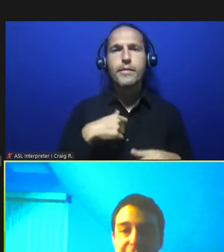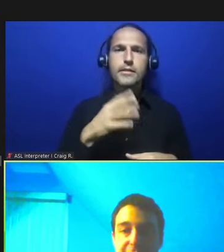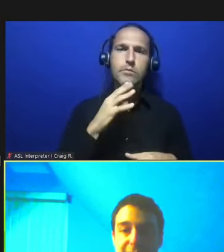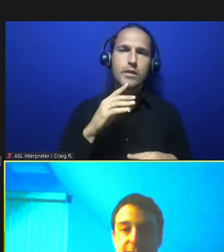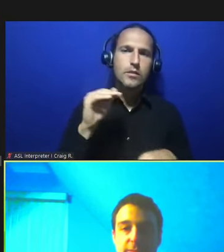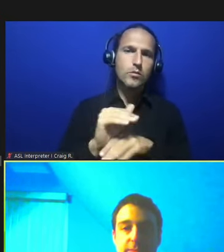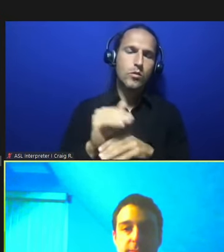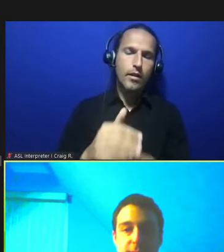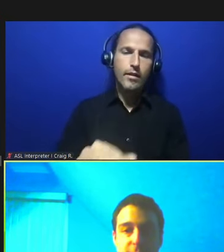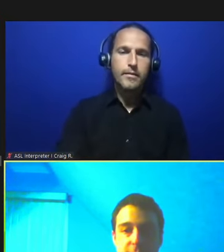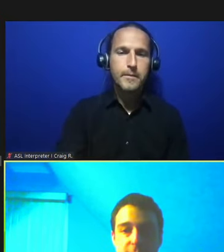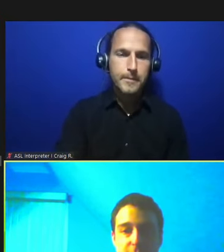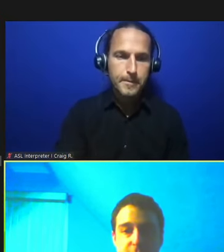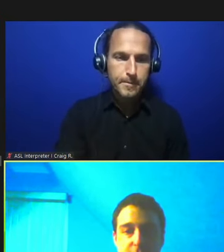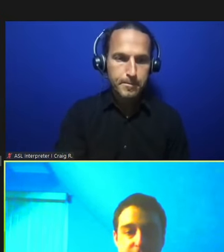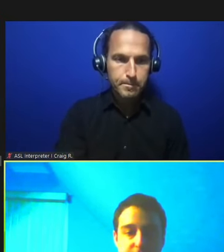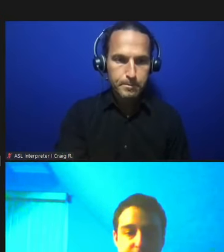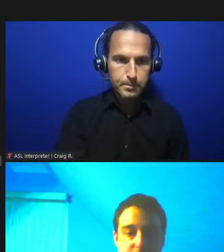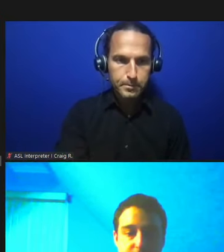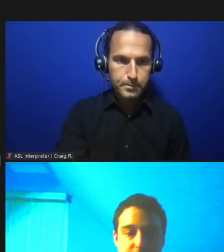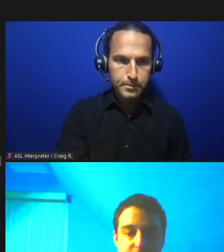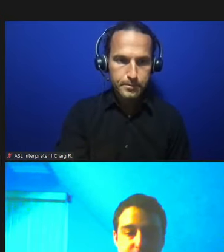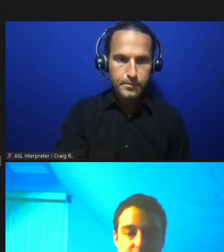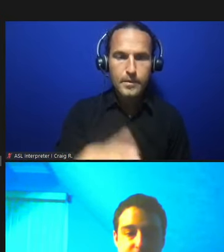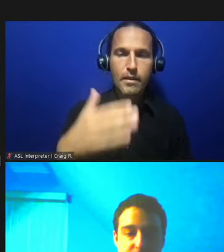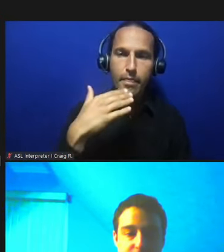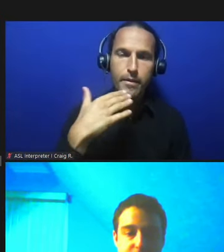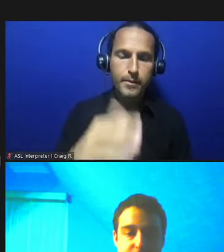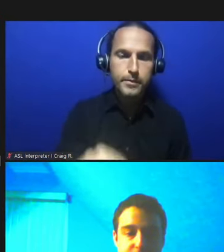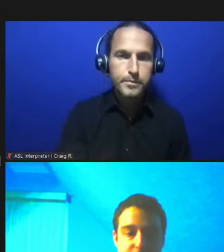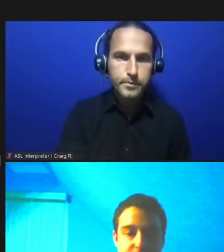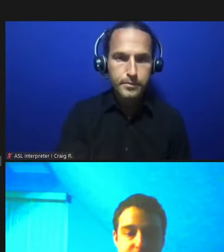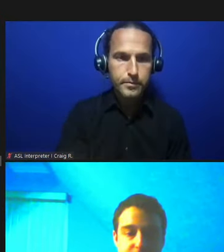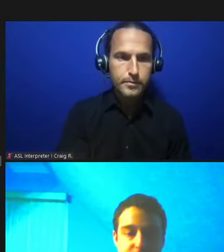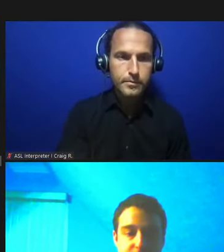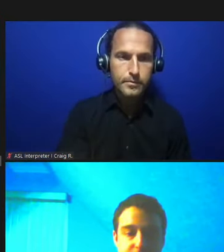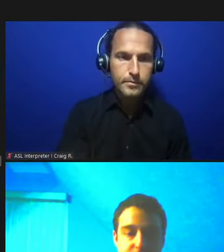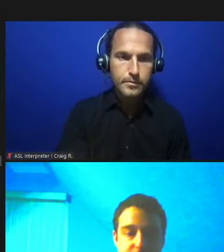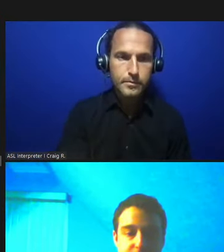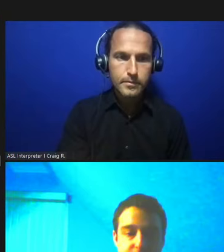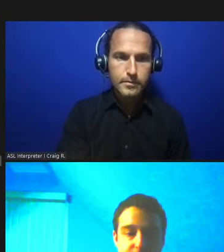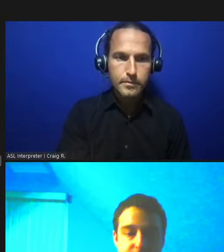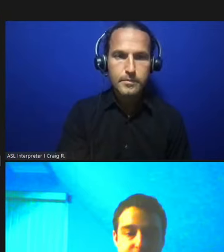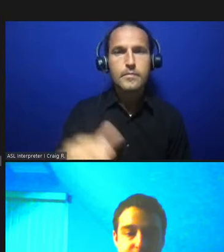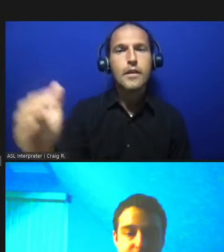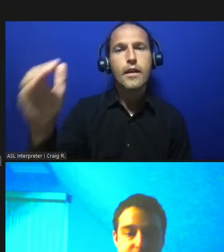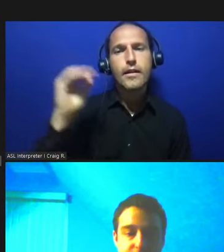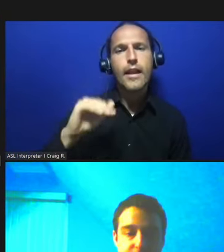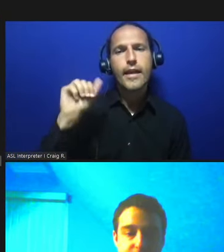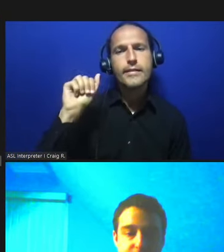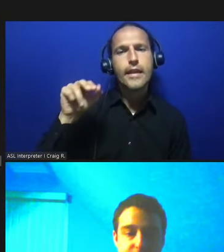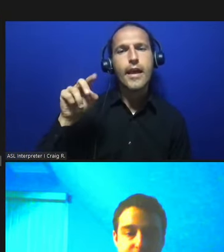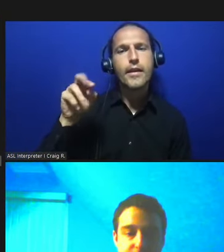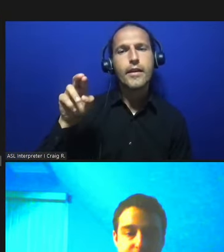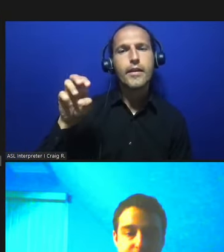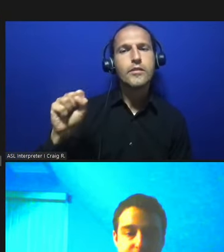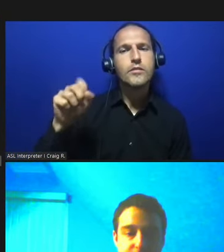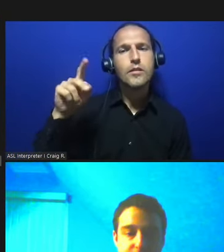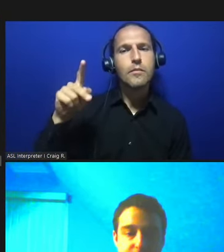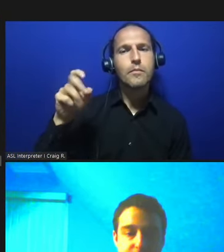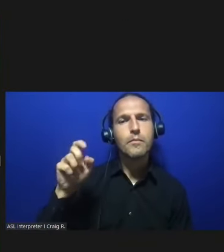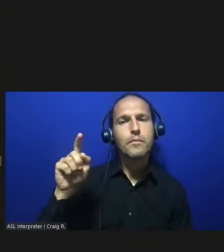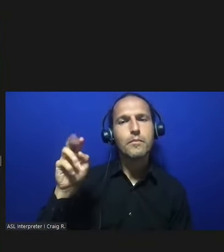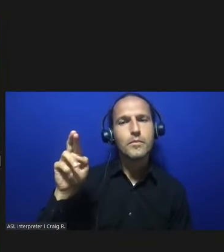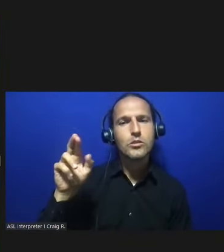this evening. Thank you. Our next speaker is Andreas Piedrahita, followed